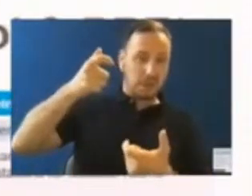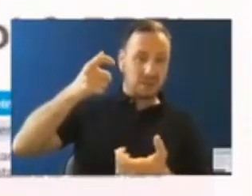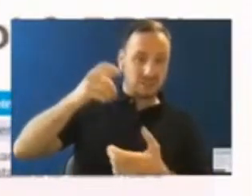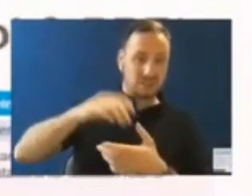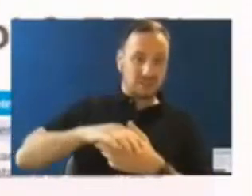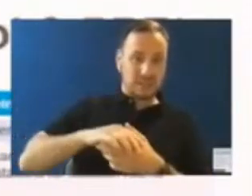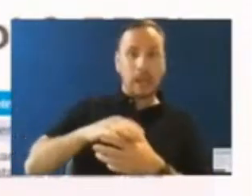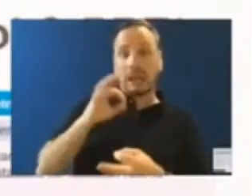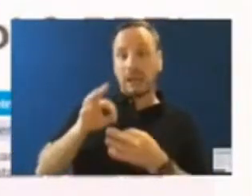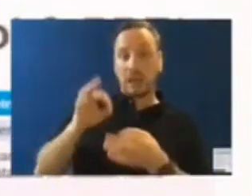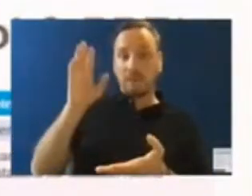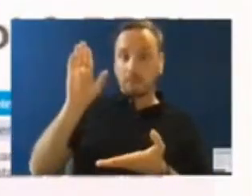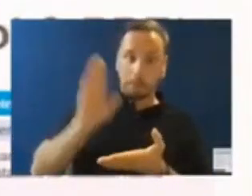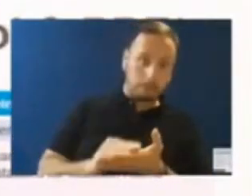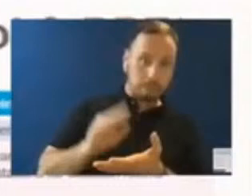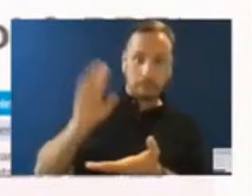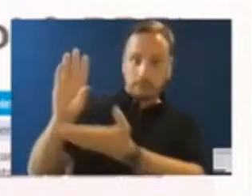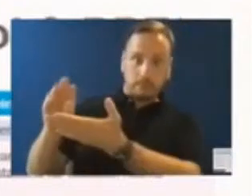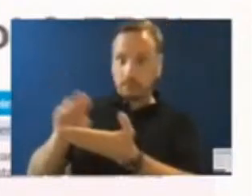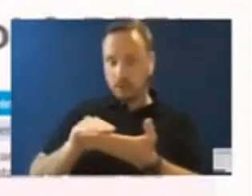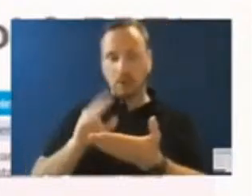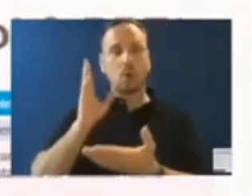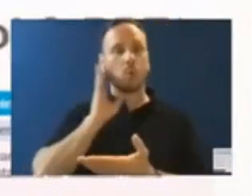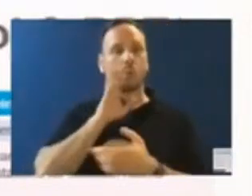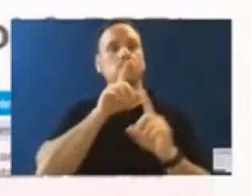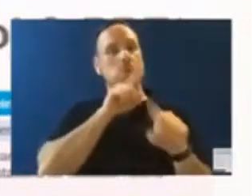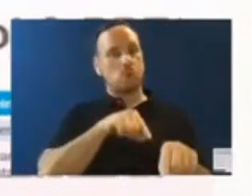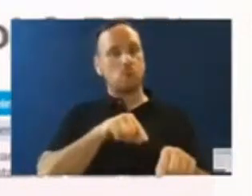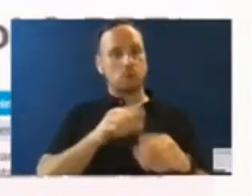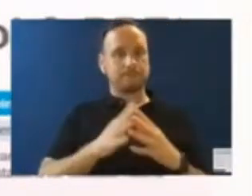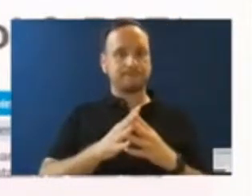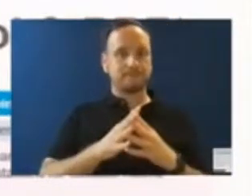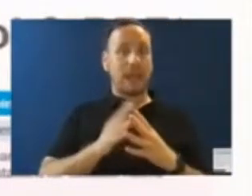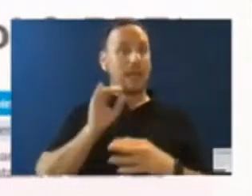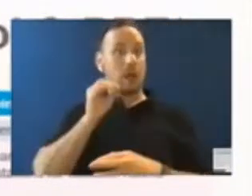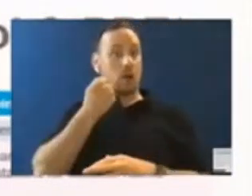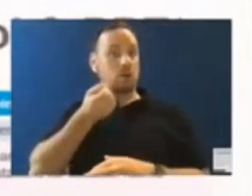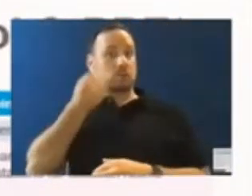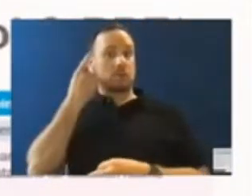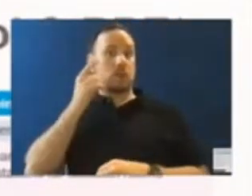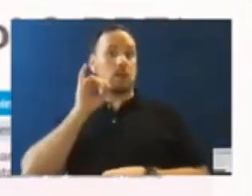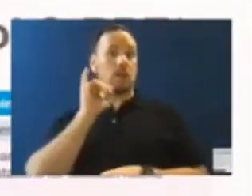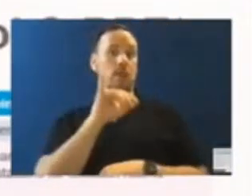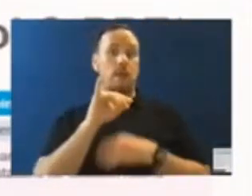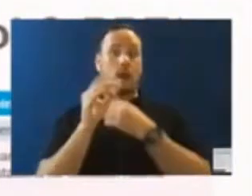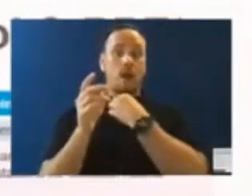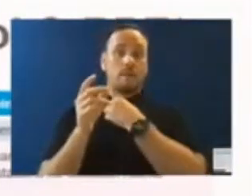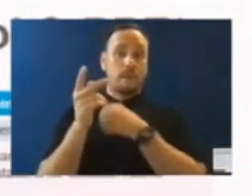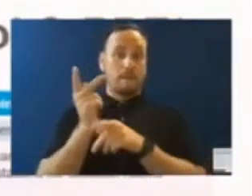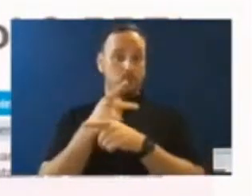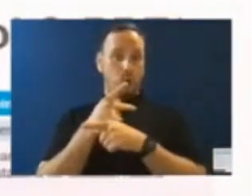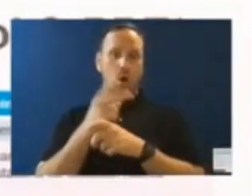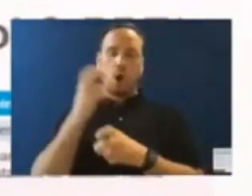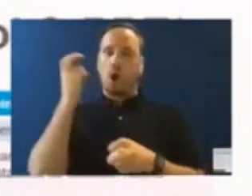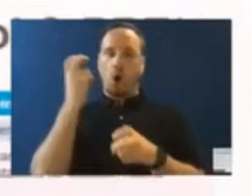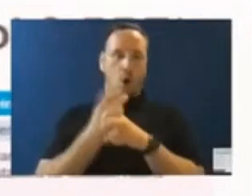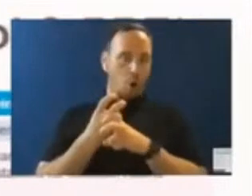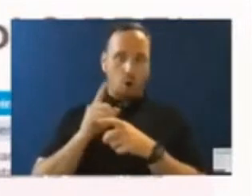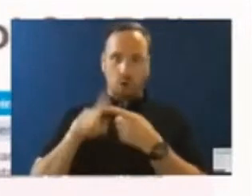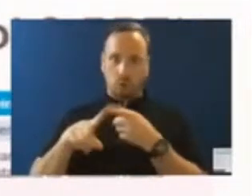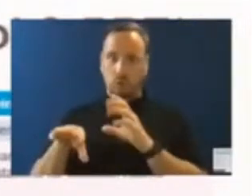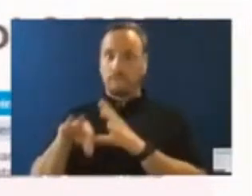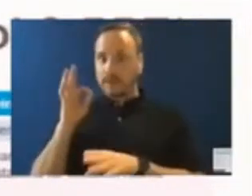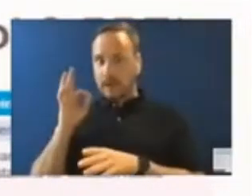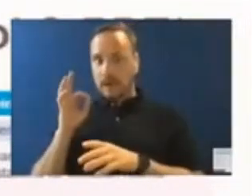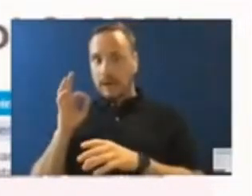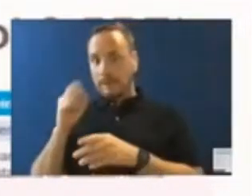That was one of the very, very hard to find products in the beginning, but we've been able to find a vendor to supply those for